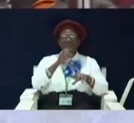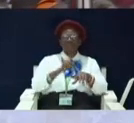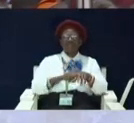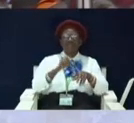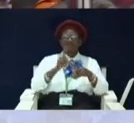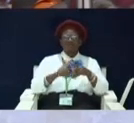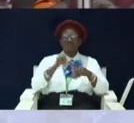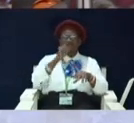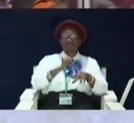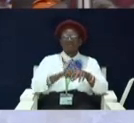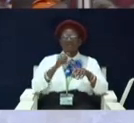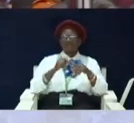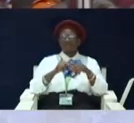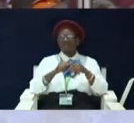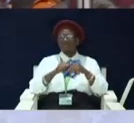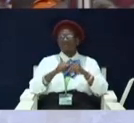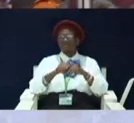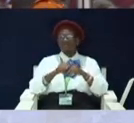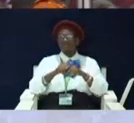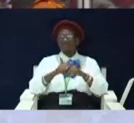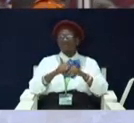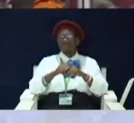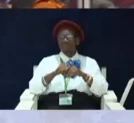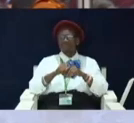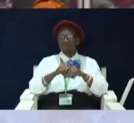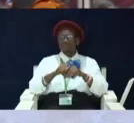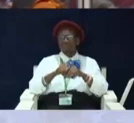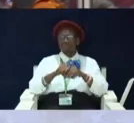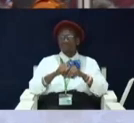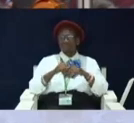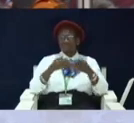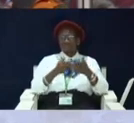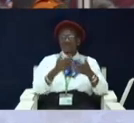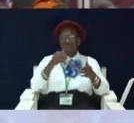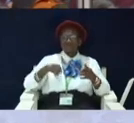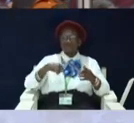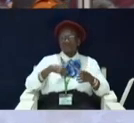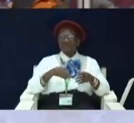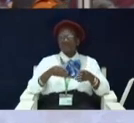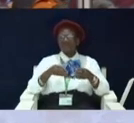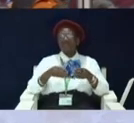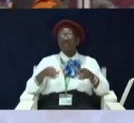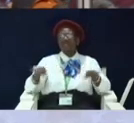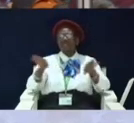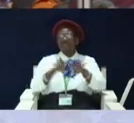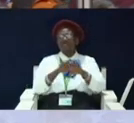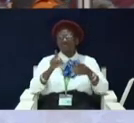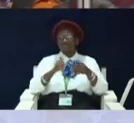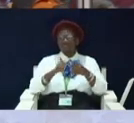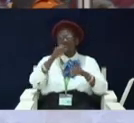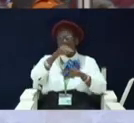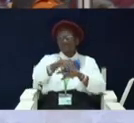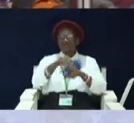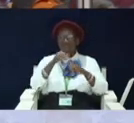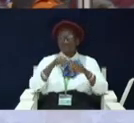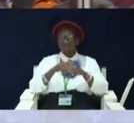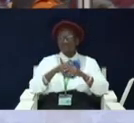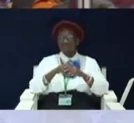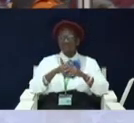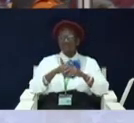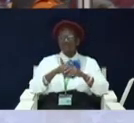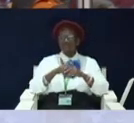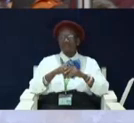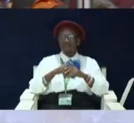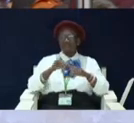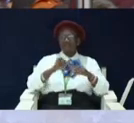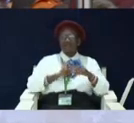ba mi soro le lore kore. And before we finish tonight, ki a to pari lale yi, I'm going